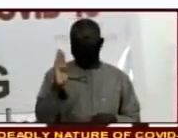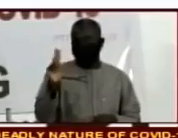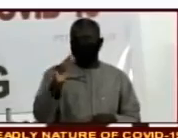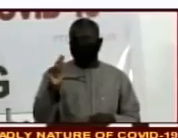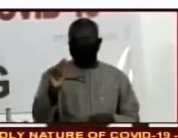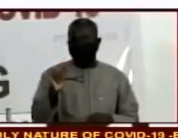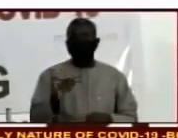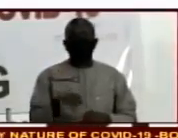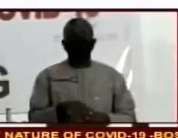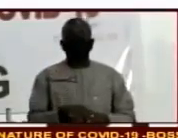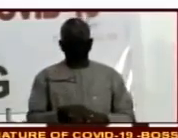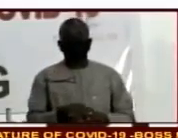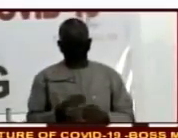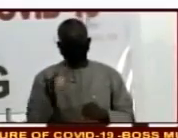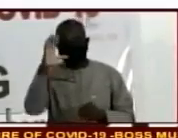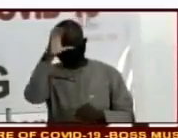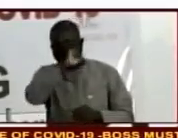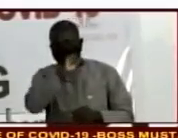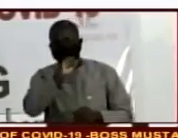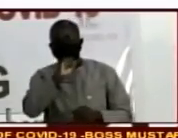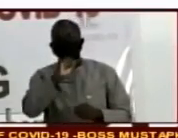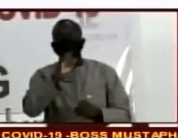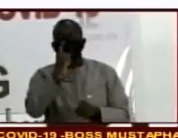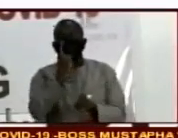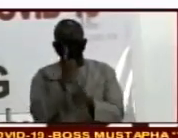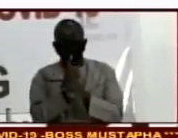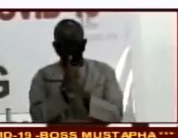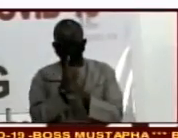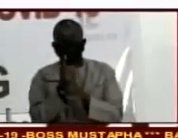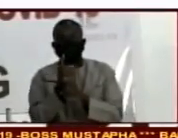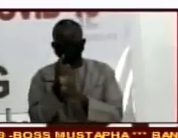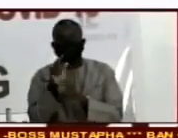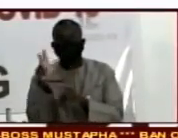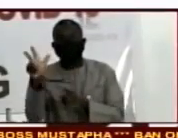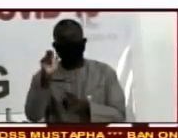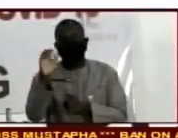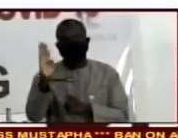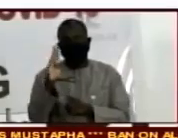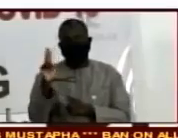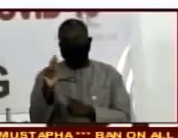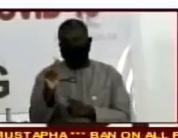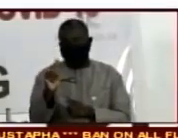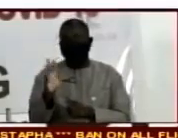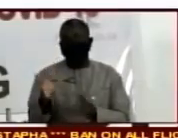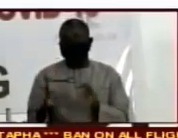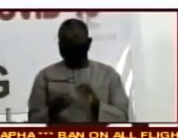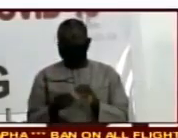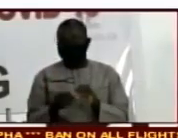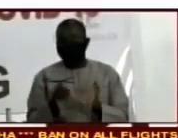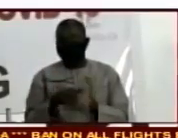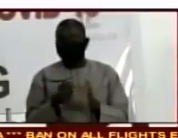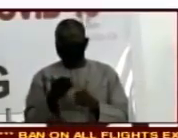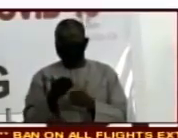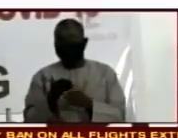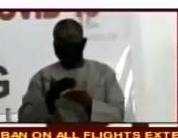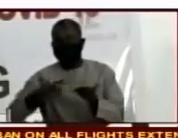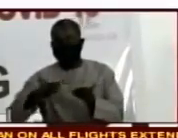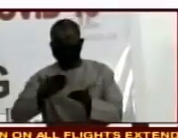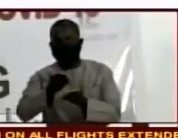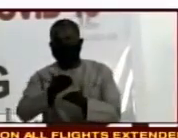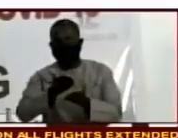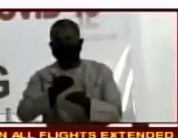approximately, plus about 3 billion naira tangentially. And this is divided in this form: 7 billion for